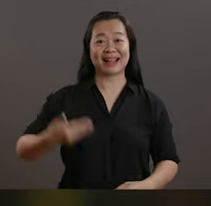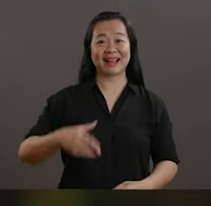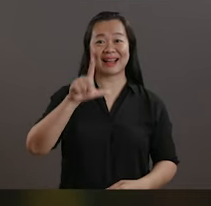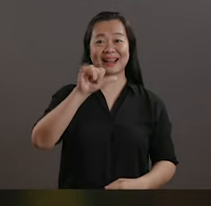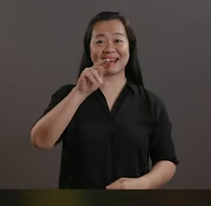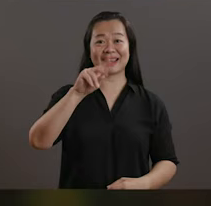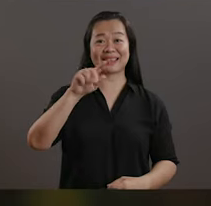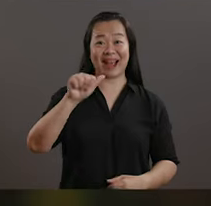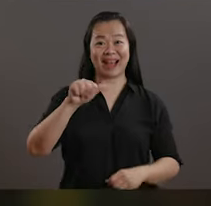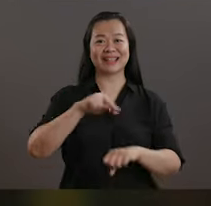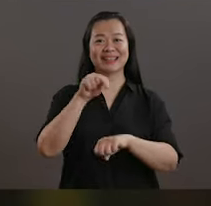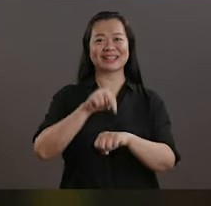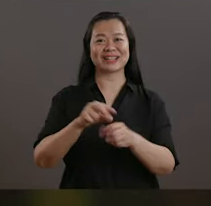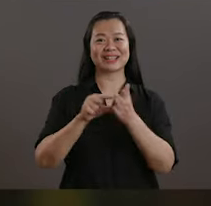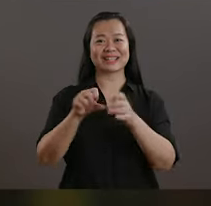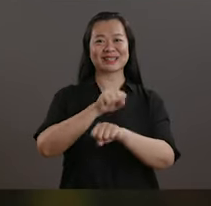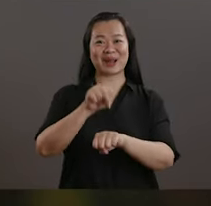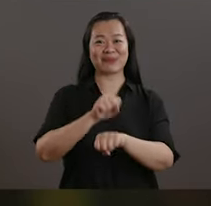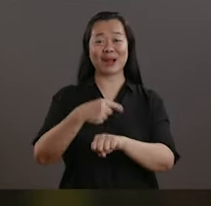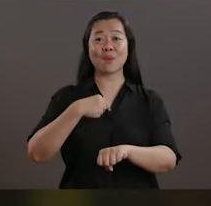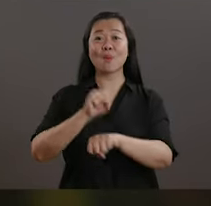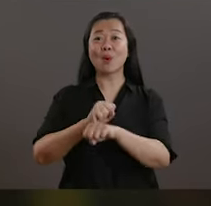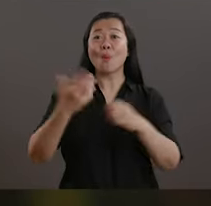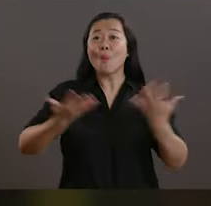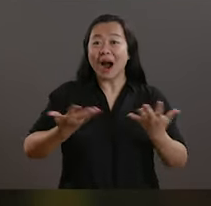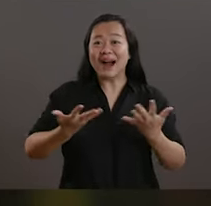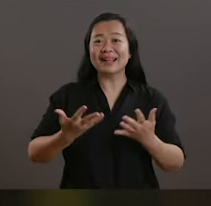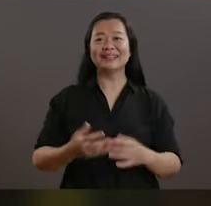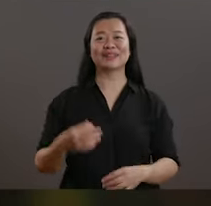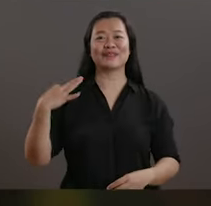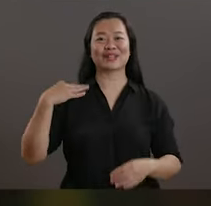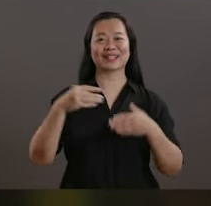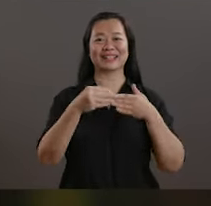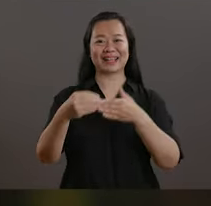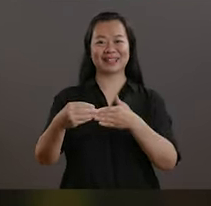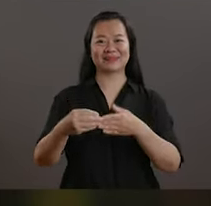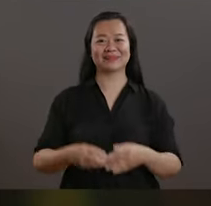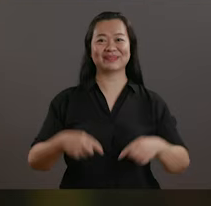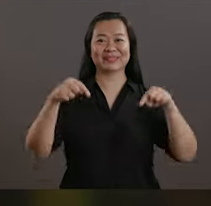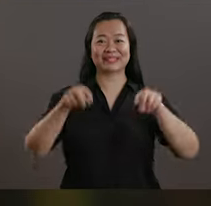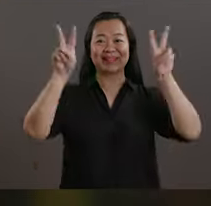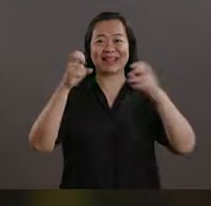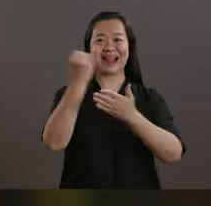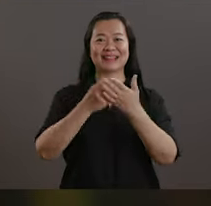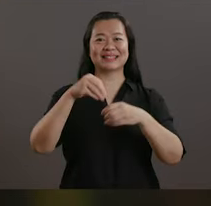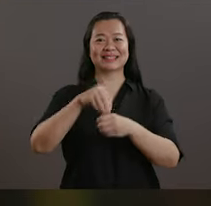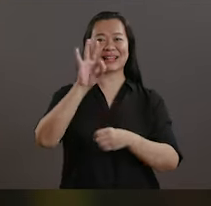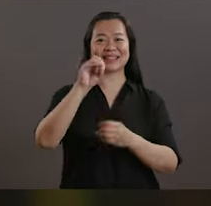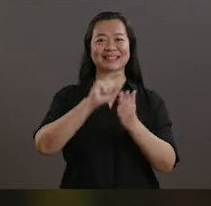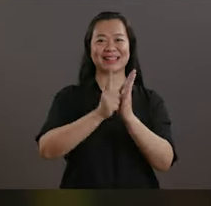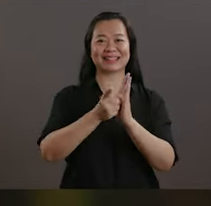My name is Linda, and I'm a docent with the National Gallery, Singapore, and this is Art in 90 Seconds.